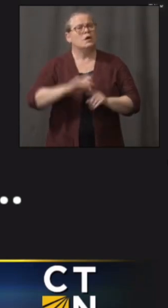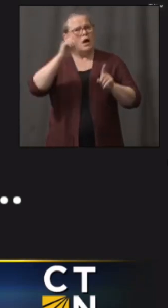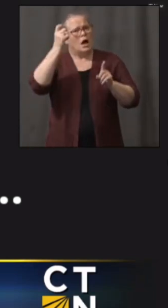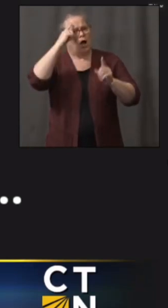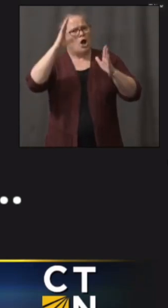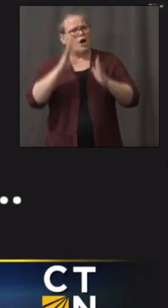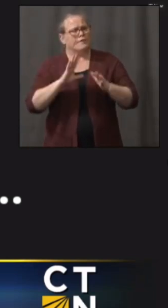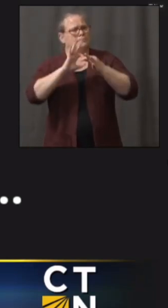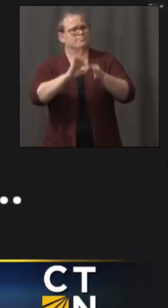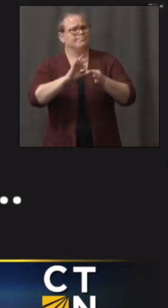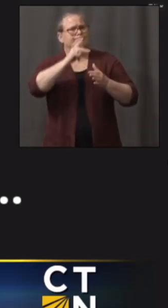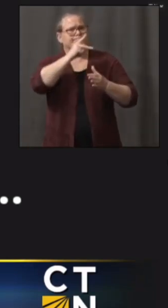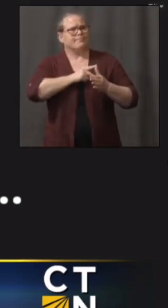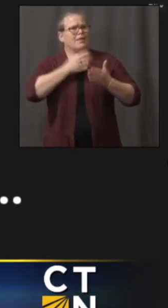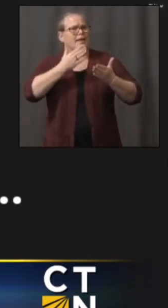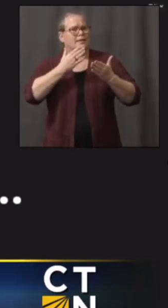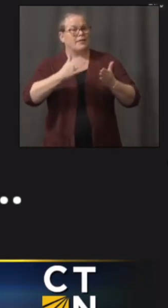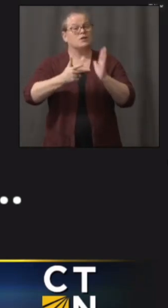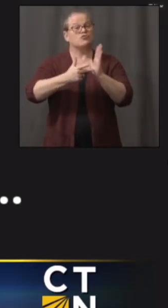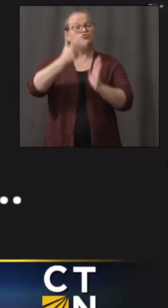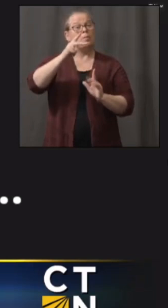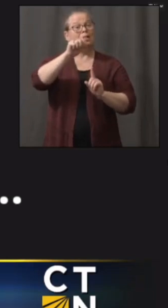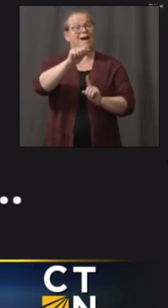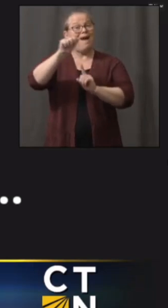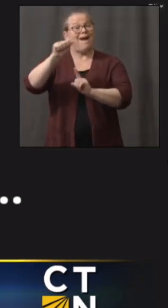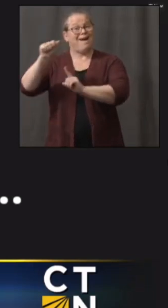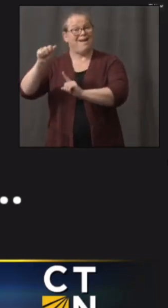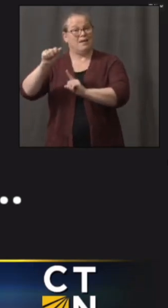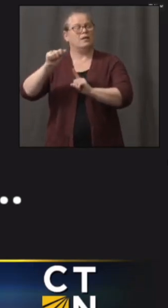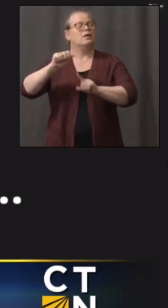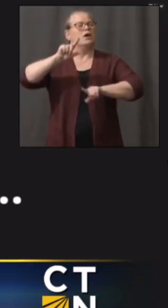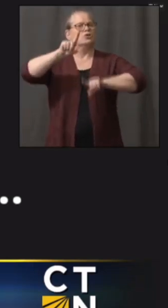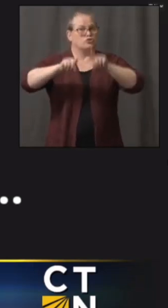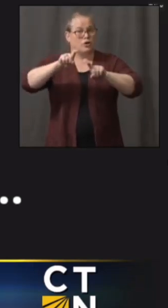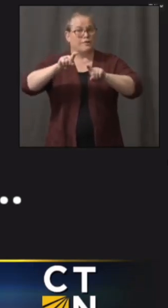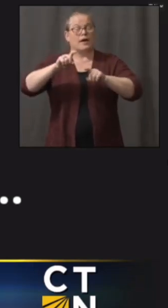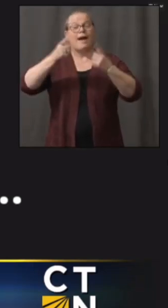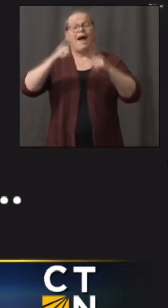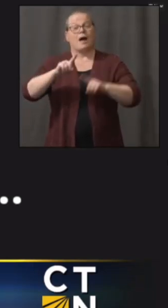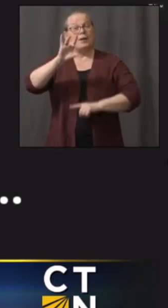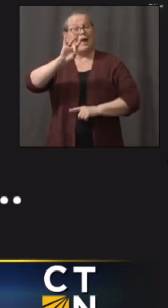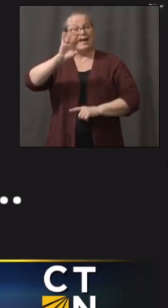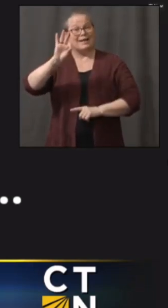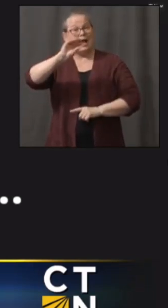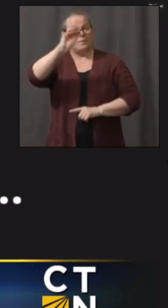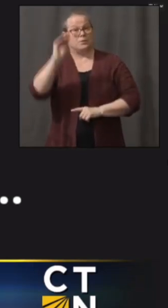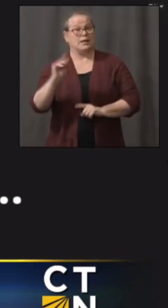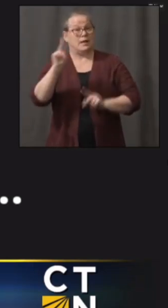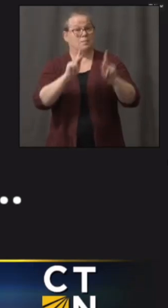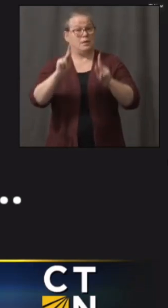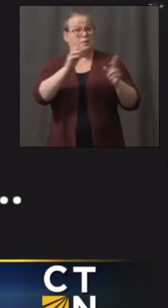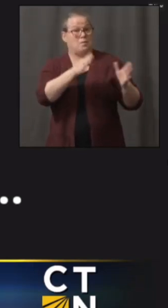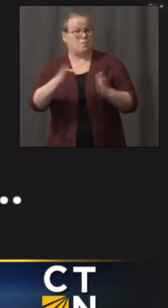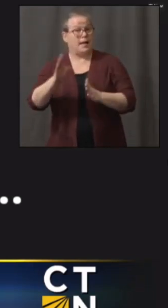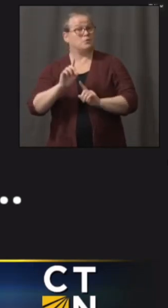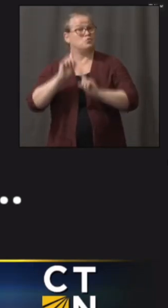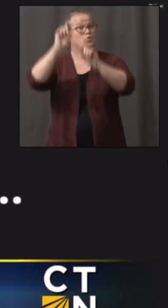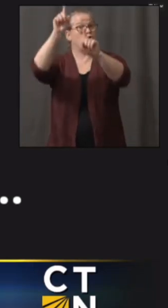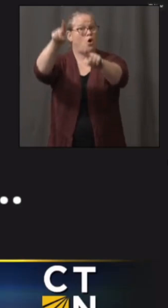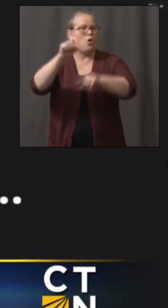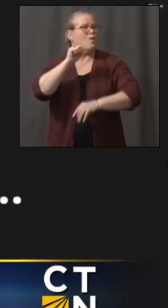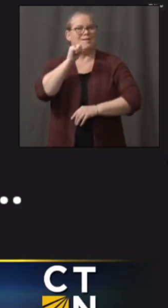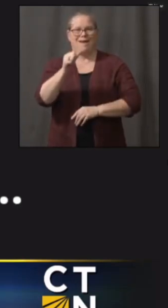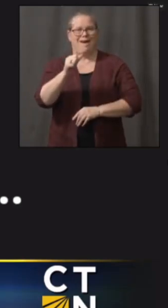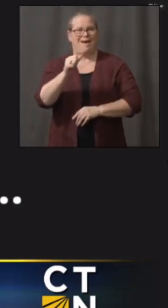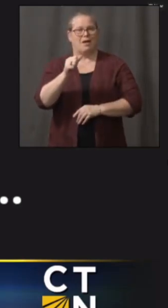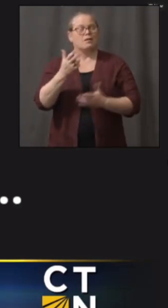shows 89% of our residents do not plan to travel. If that number holds true, what impact do you think that will have on our